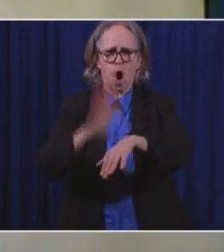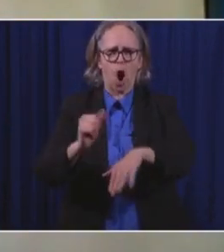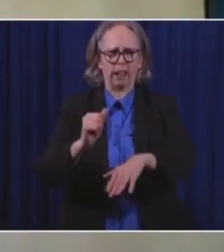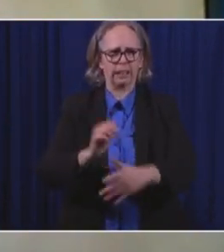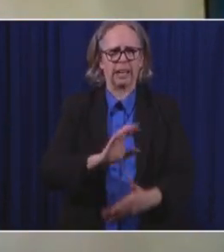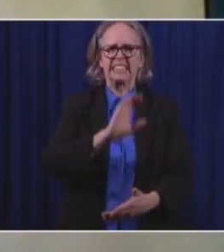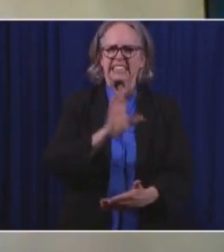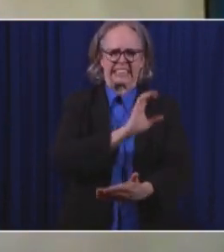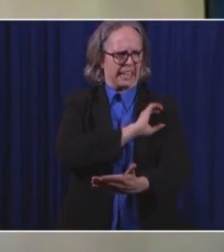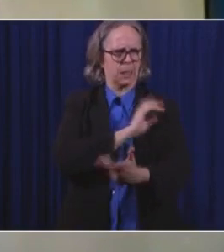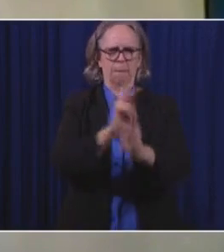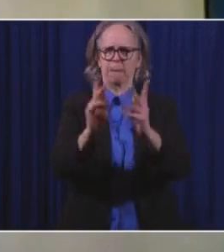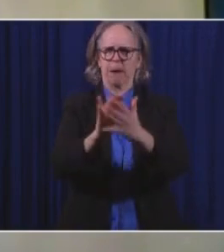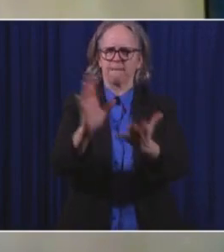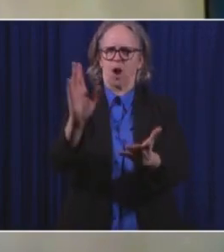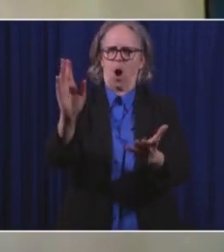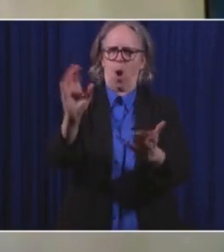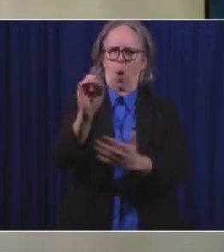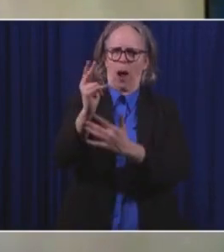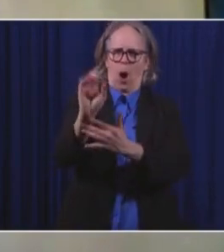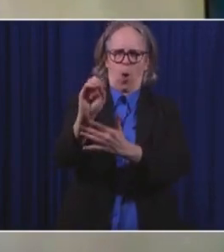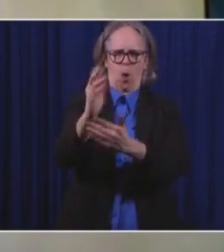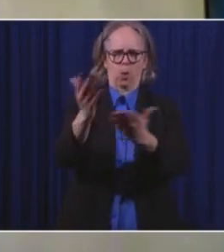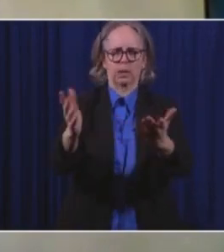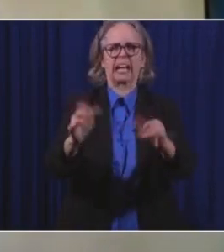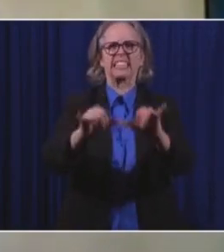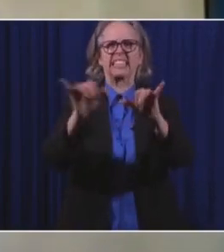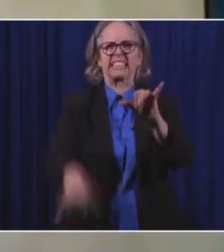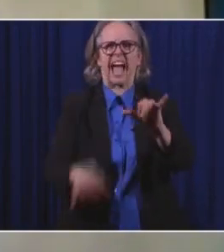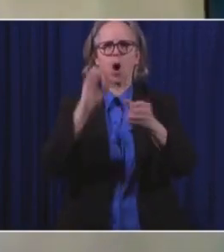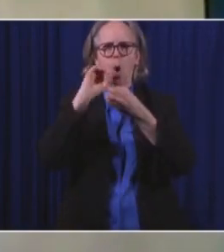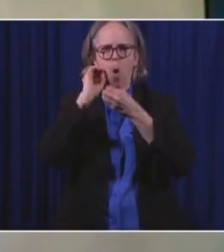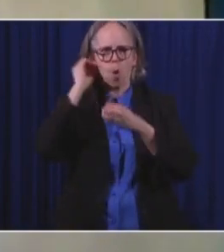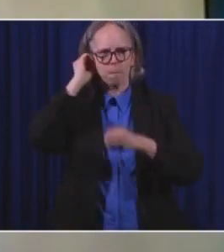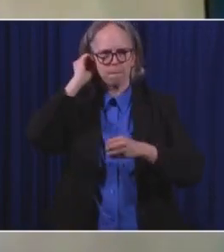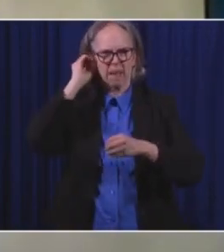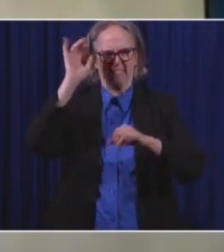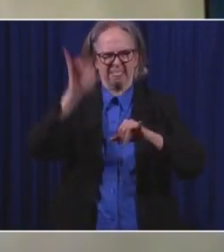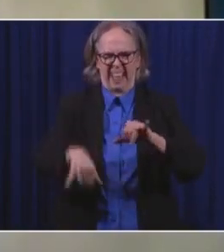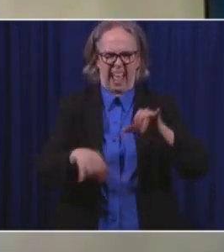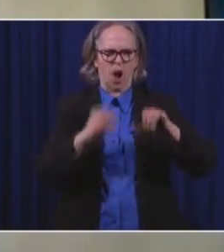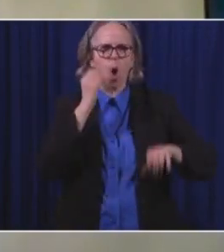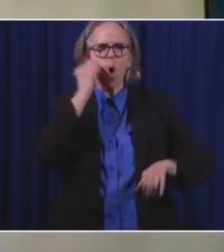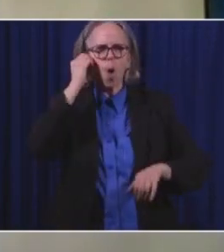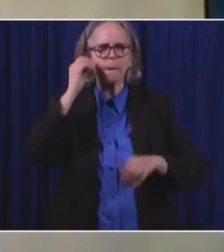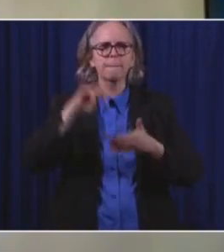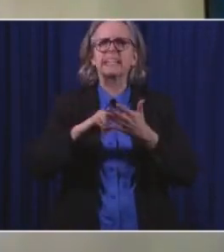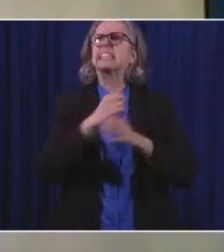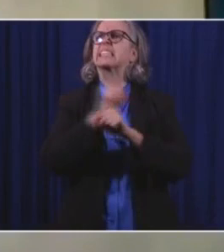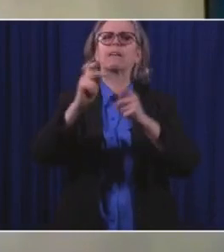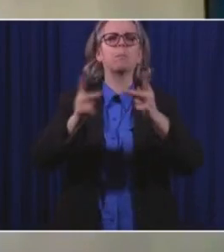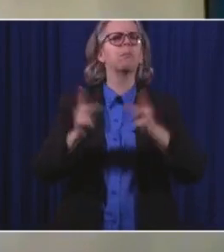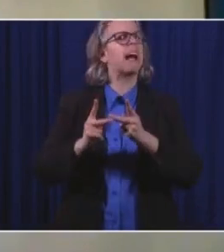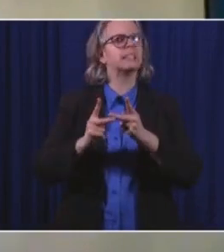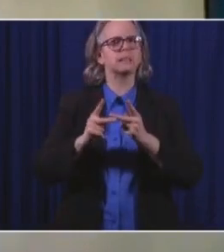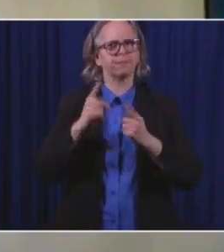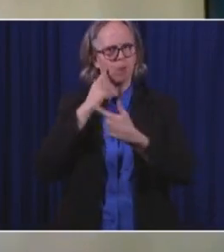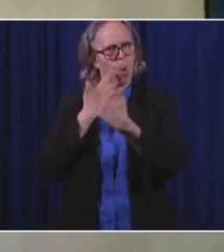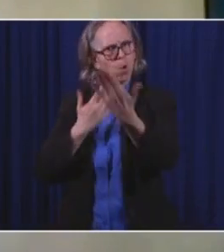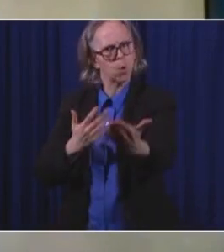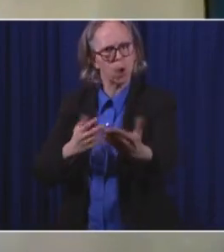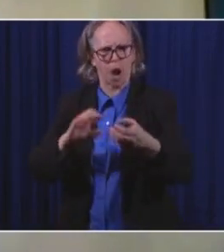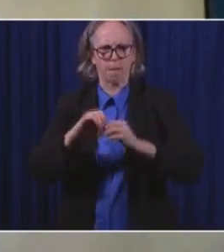home. Home is the safest place. Only leave home for household